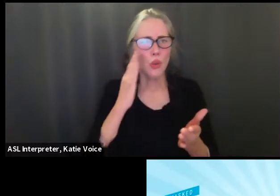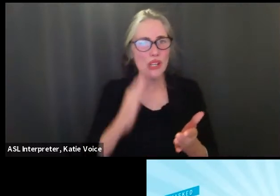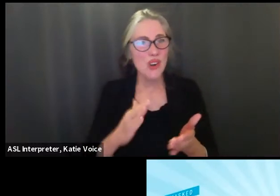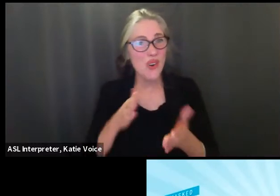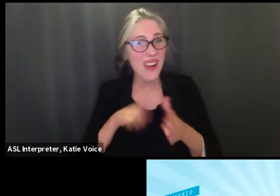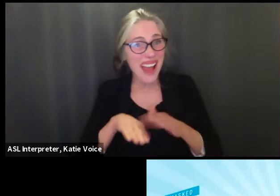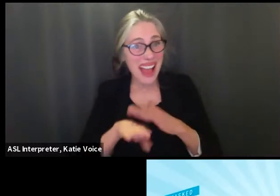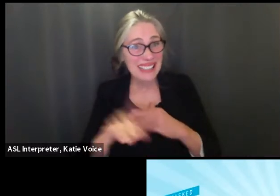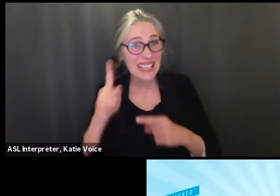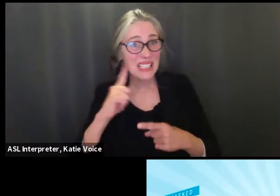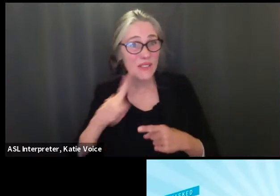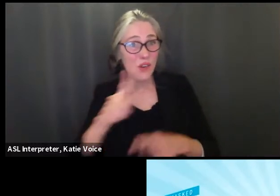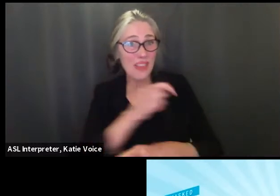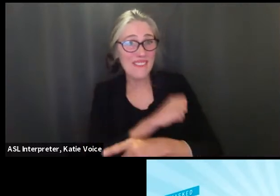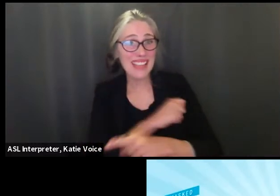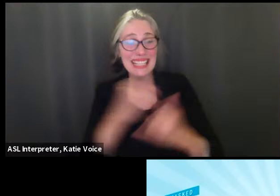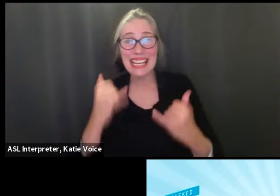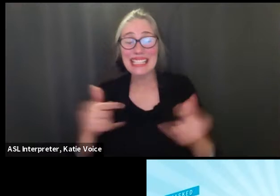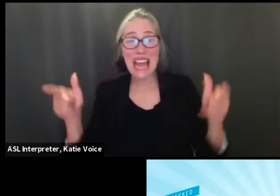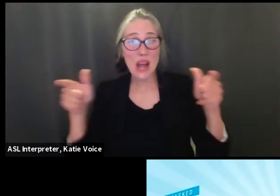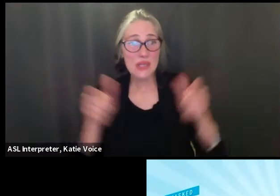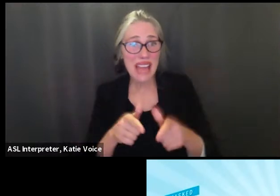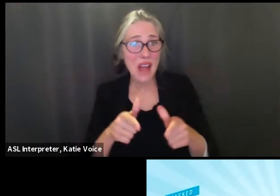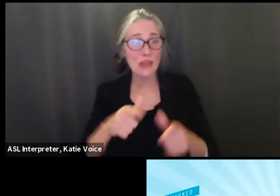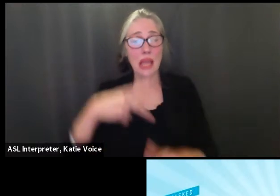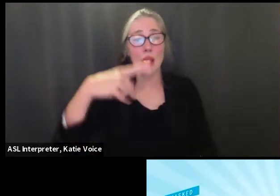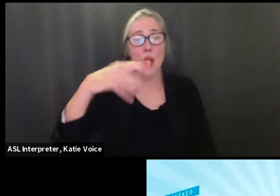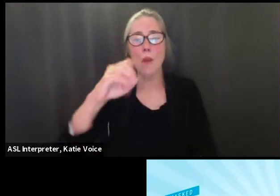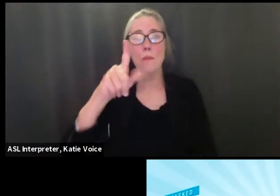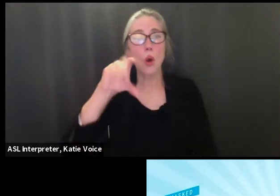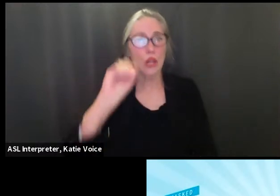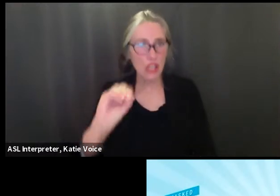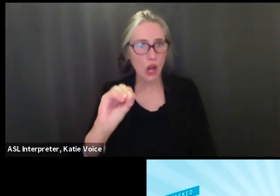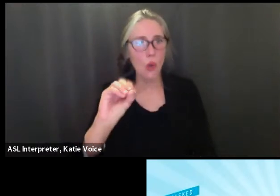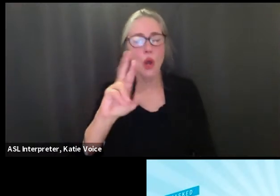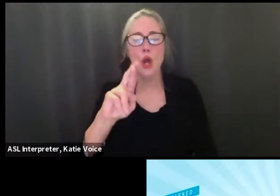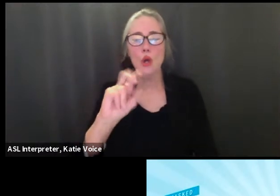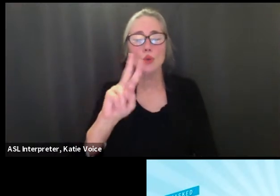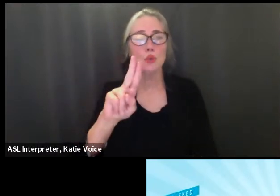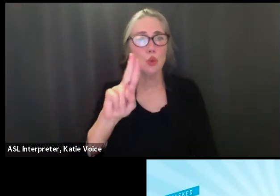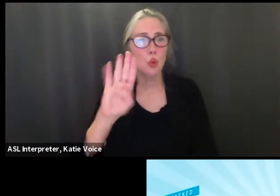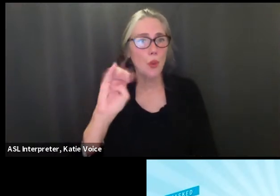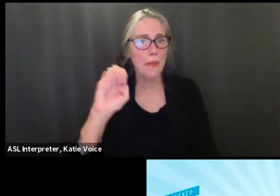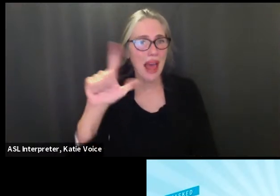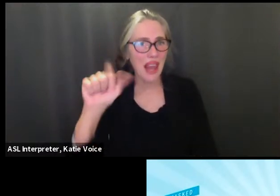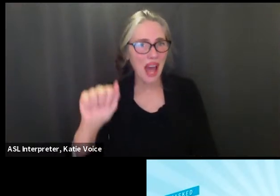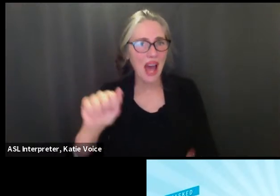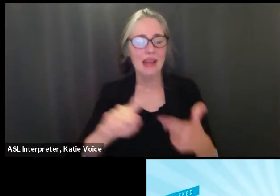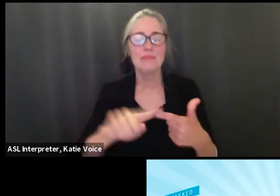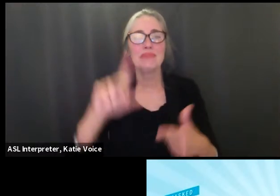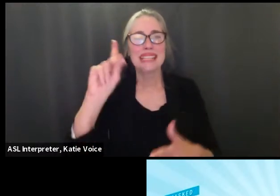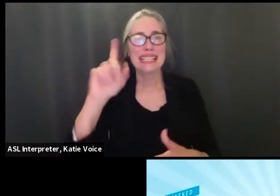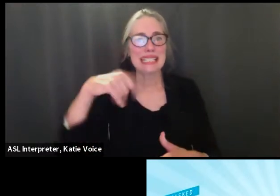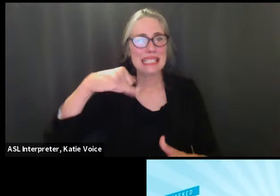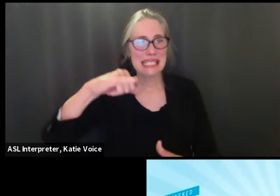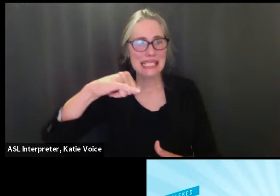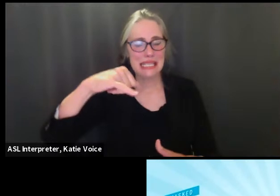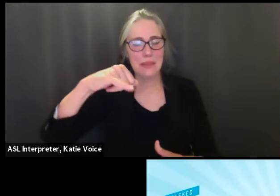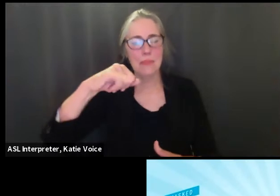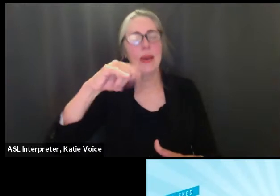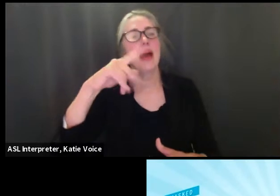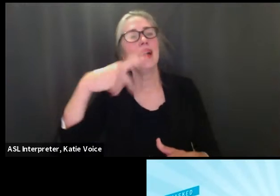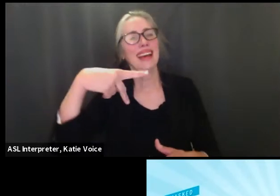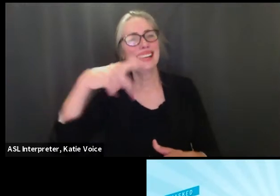30% across the country. That's polio, rubella, diphtheria. I checked in with Dr. Dan Brennan. He said he doesn't believe that's an